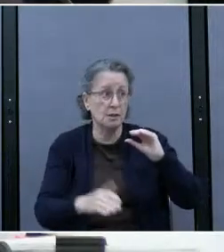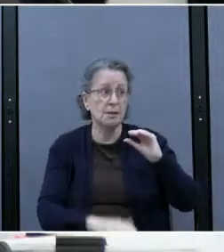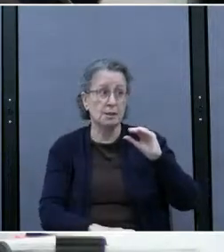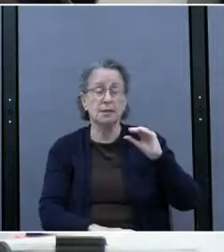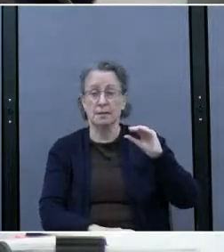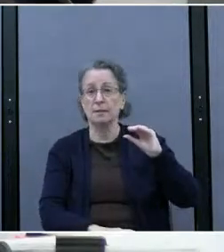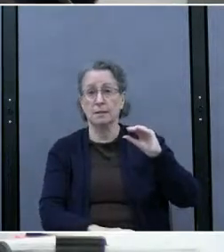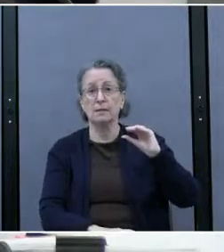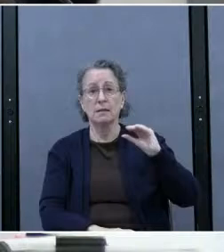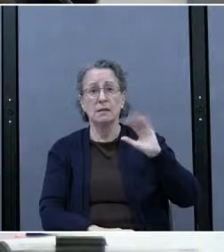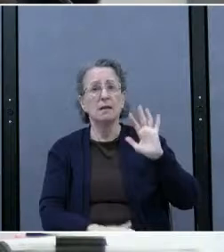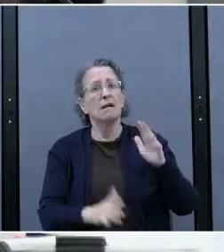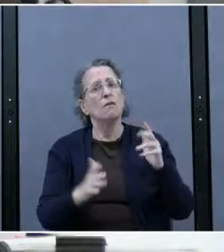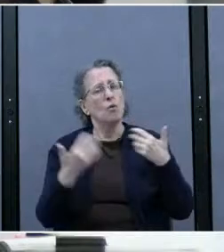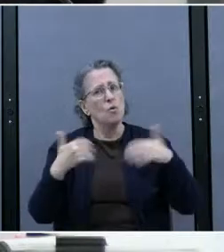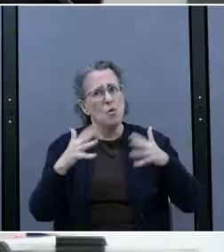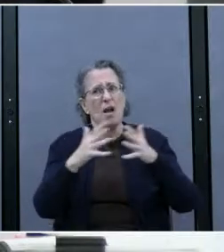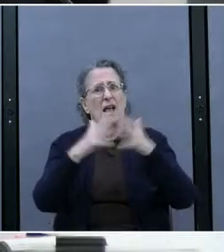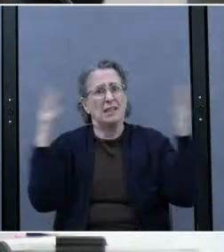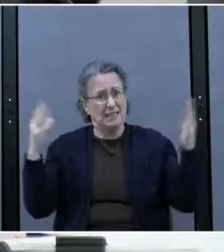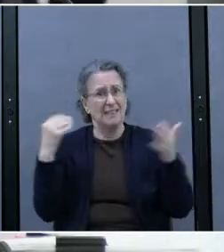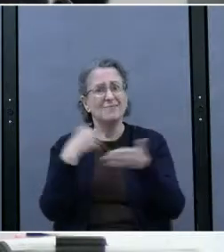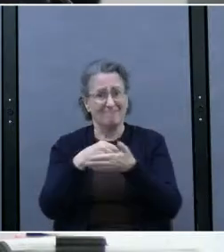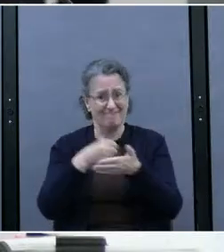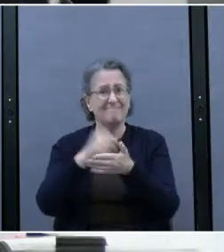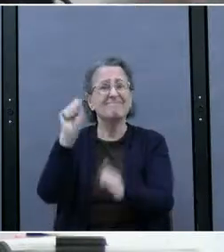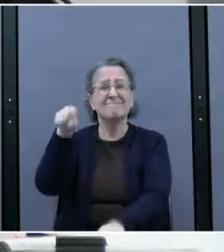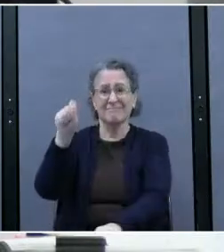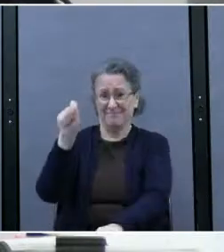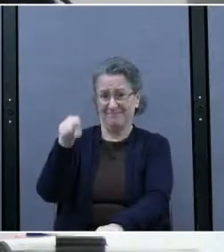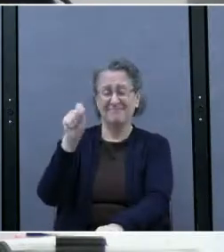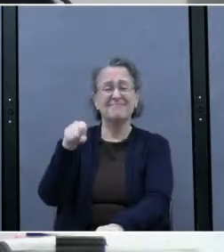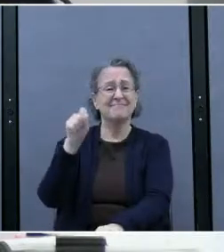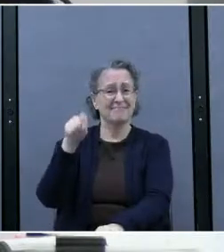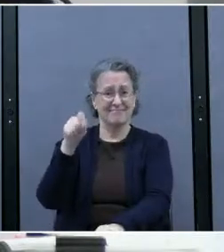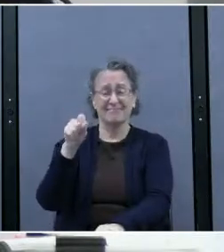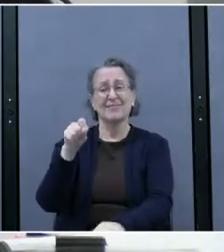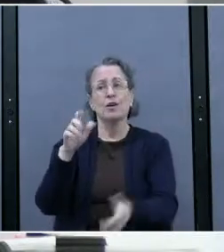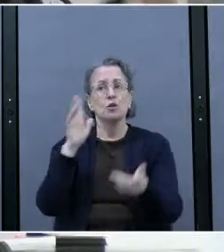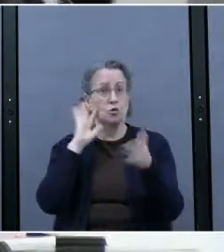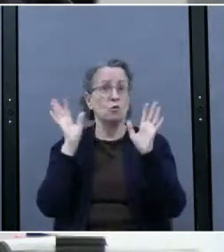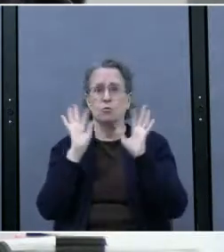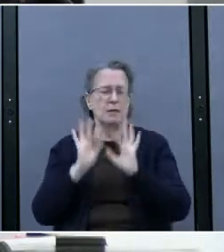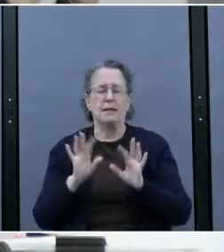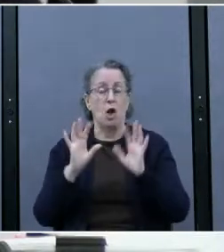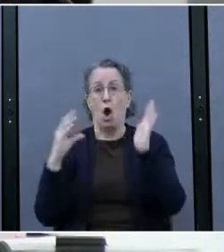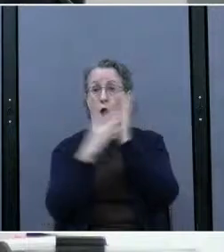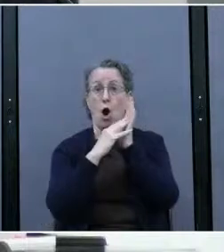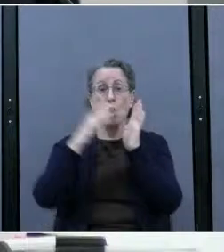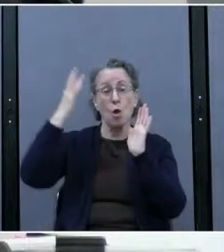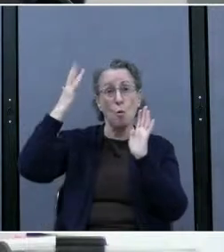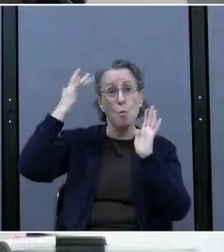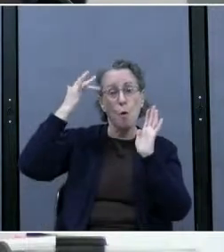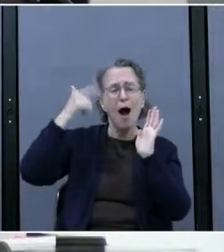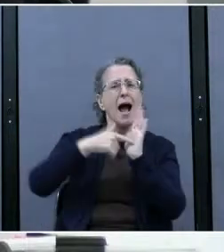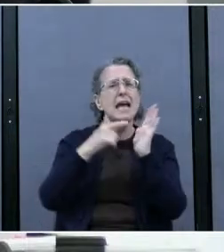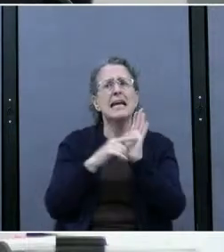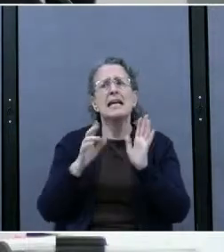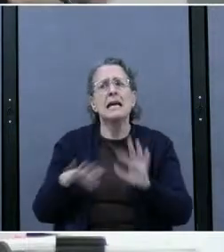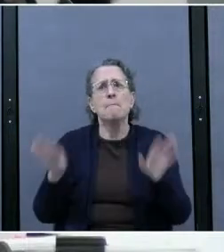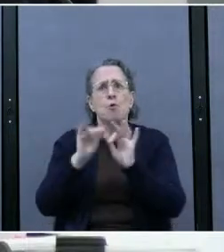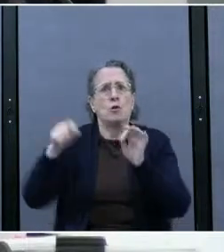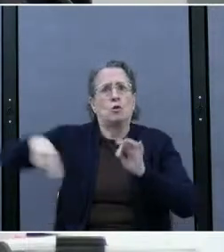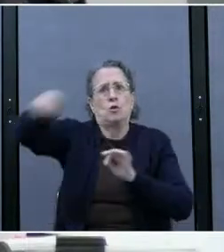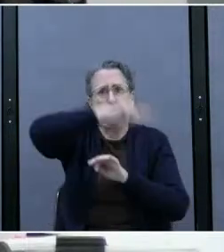large numbers, and so it's important for the board to bring this to your attention because we also have the